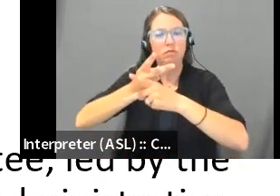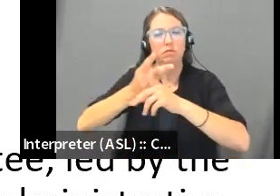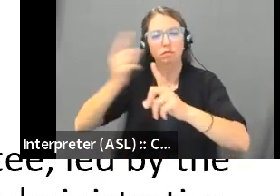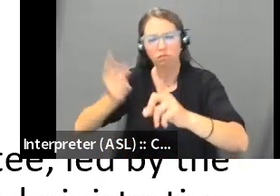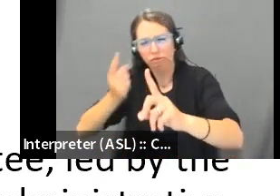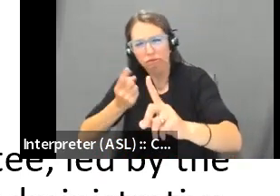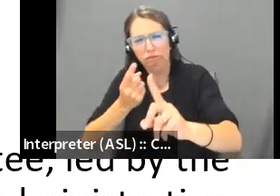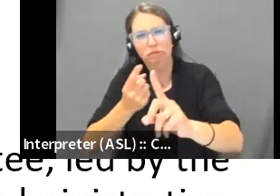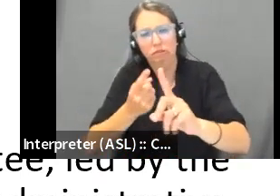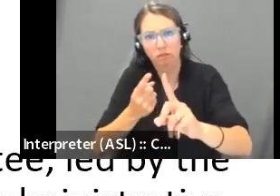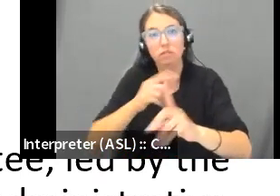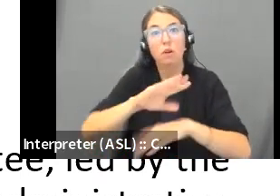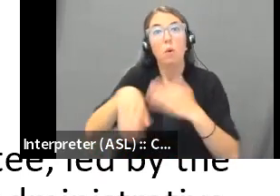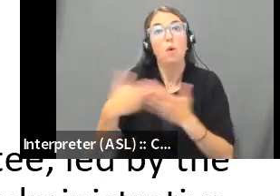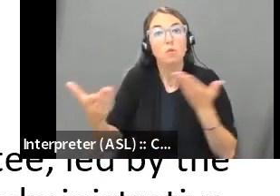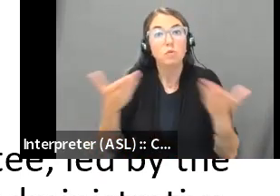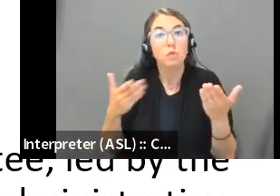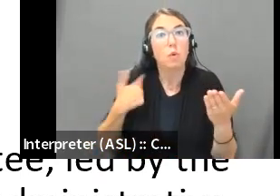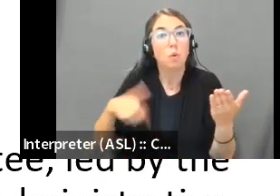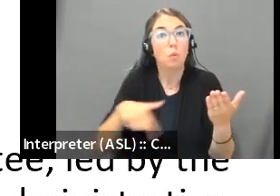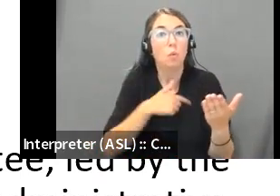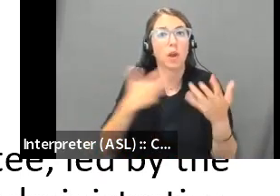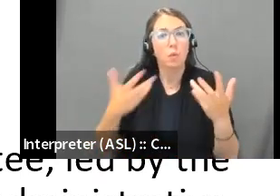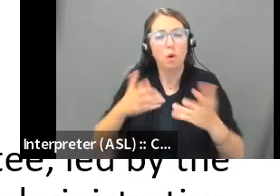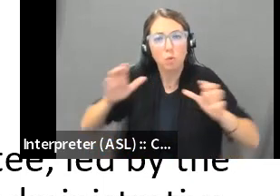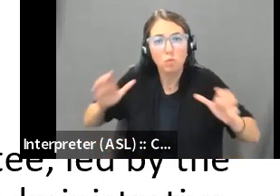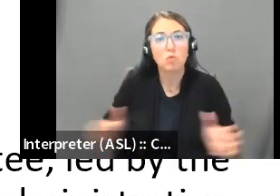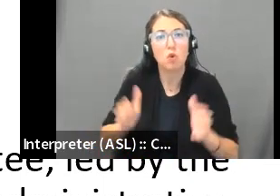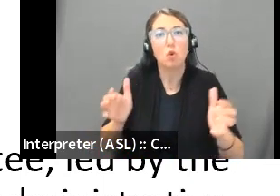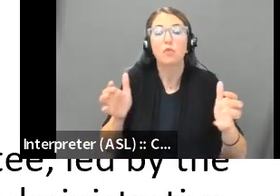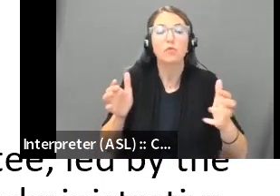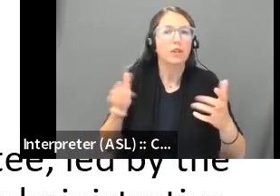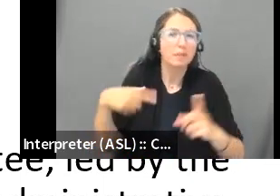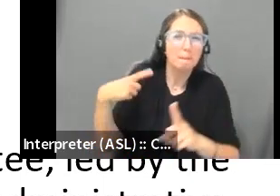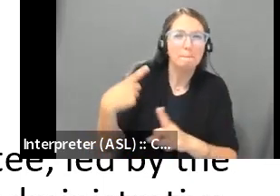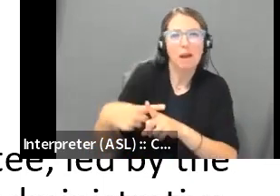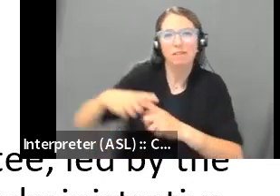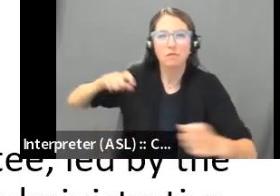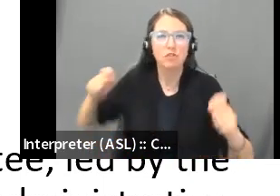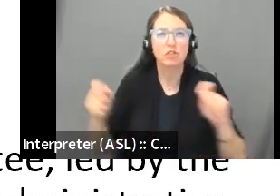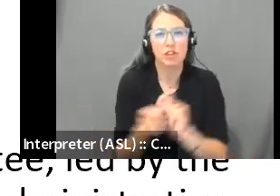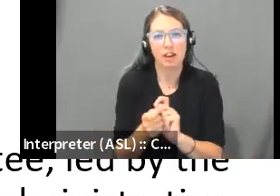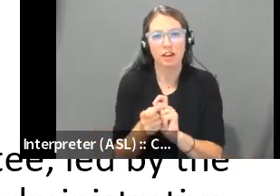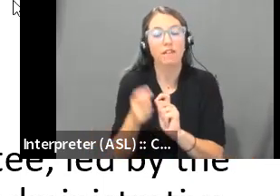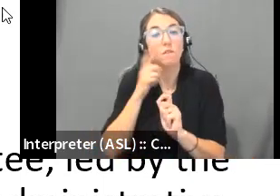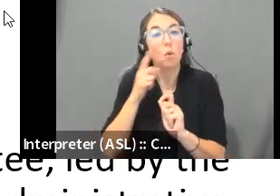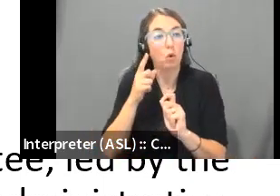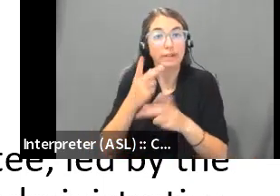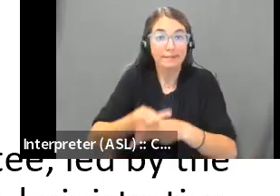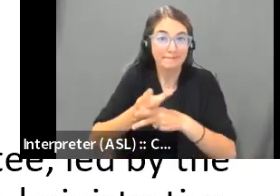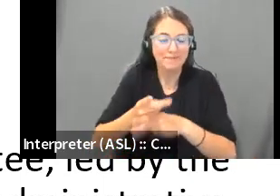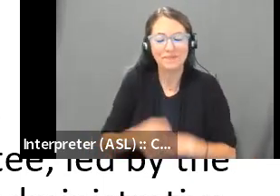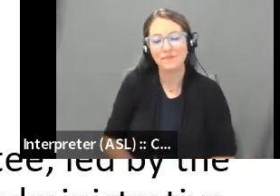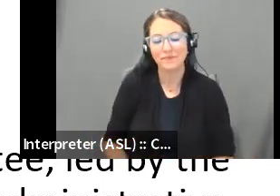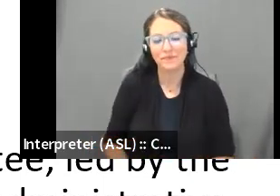to facilitate and encourage a paradigm shift in the way care is delivered. So what does all of this mean? So each of